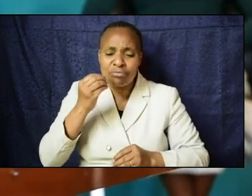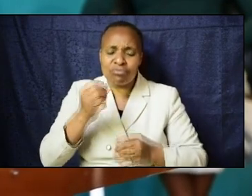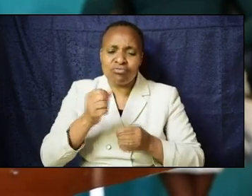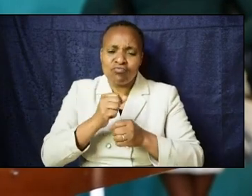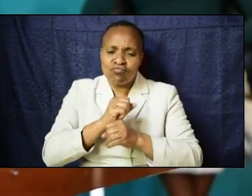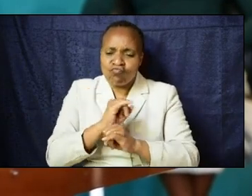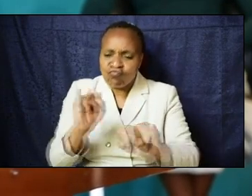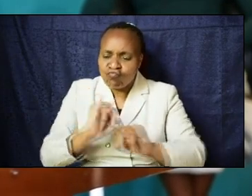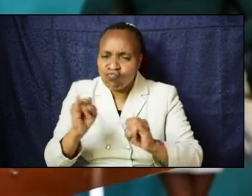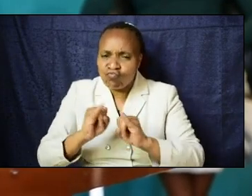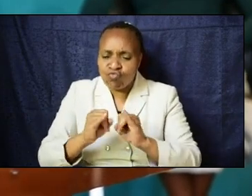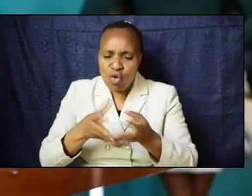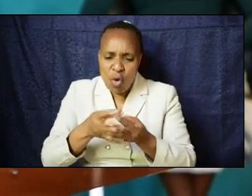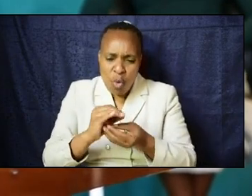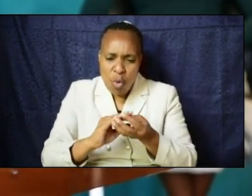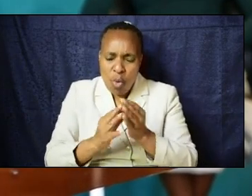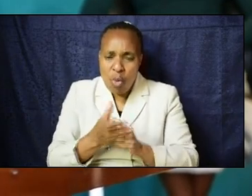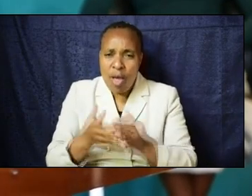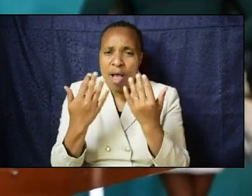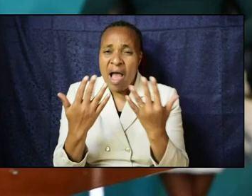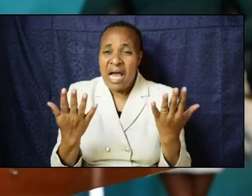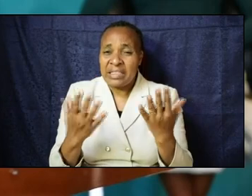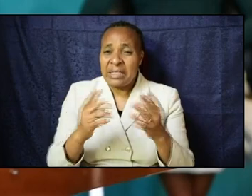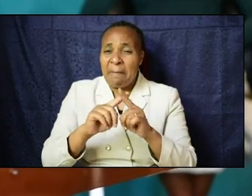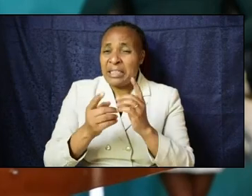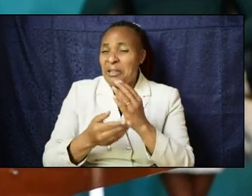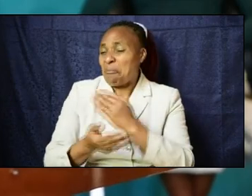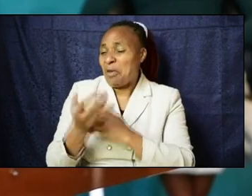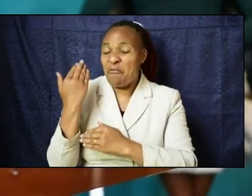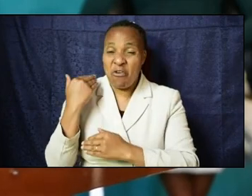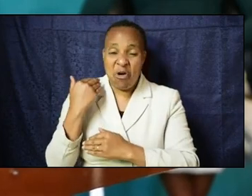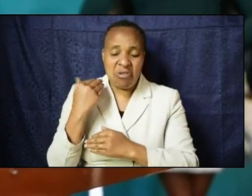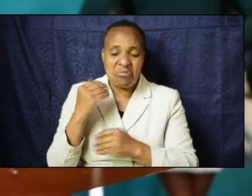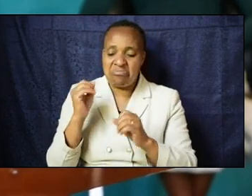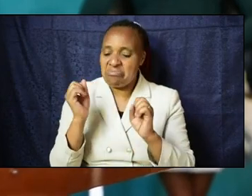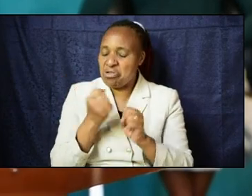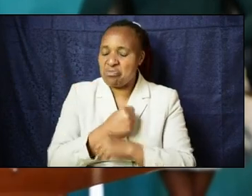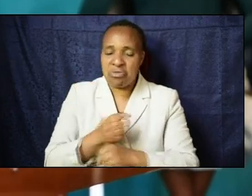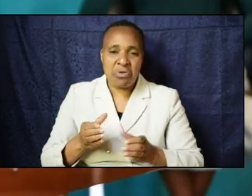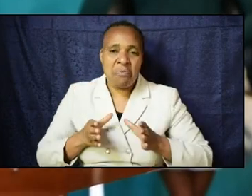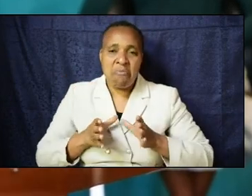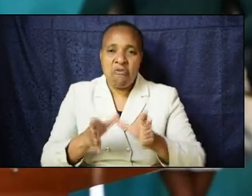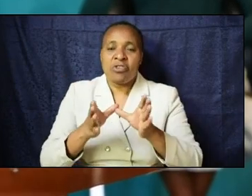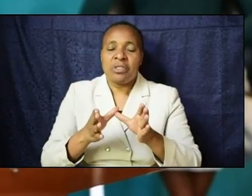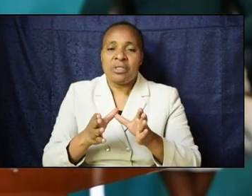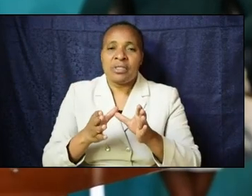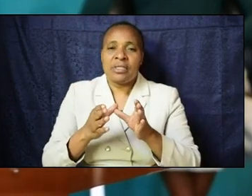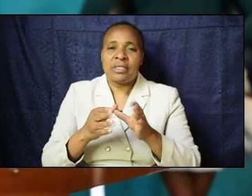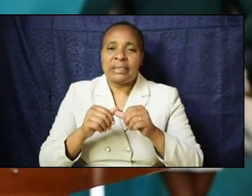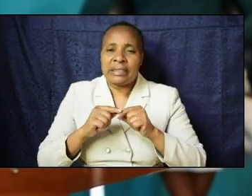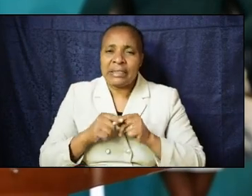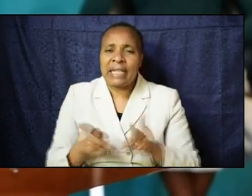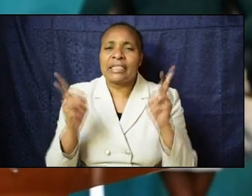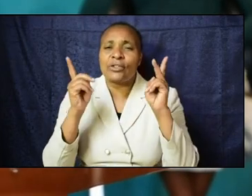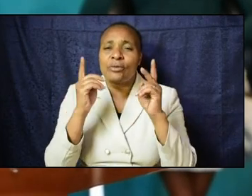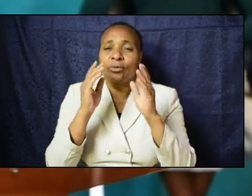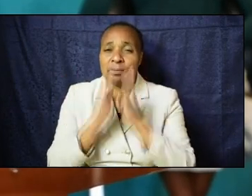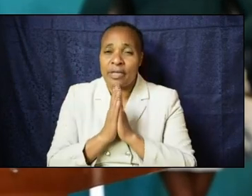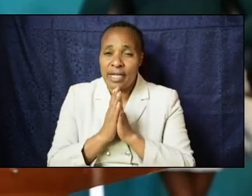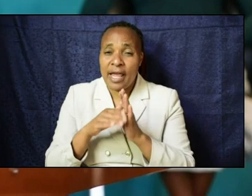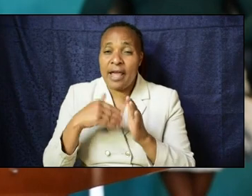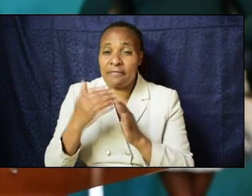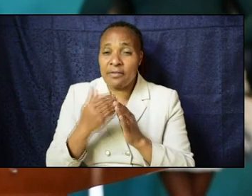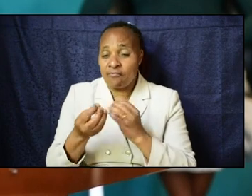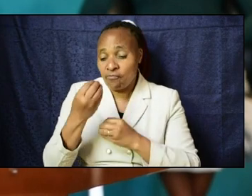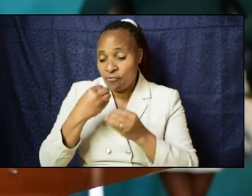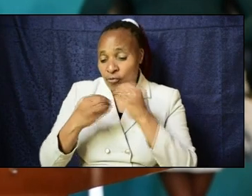hands before eating, which was previously something she had to be forced to do. She began to pray before every meal, which